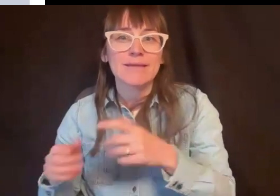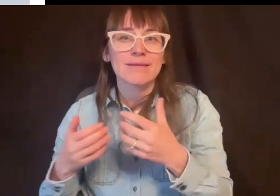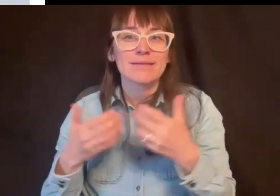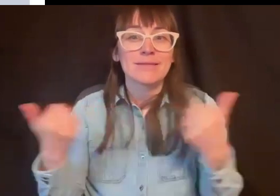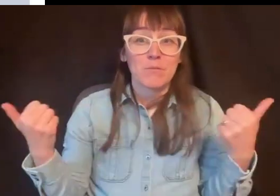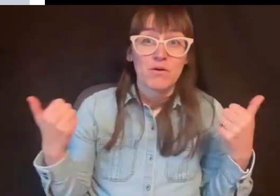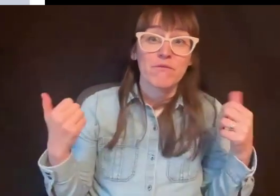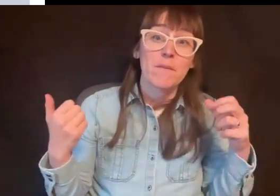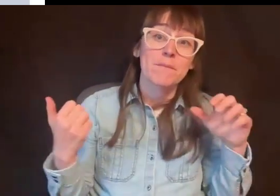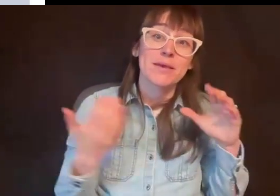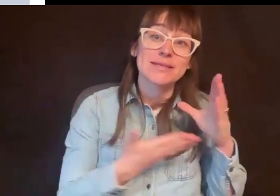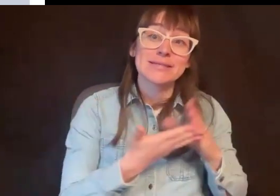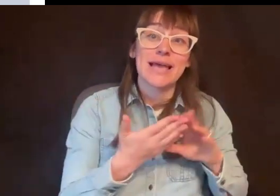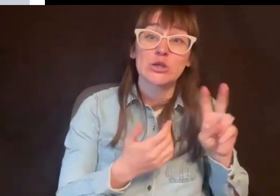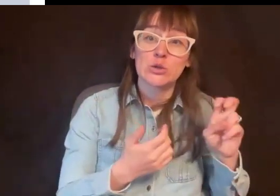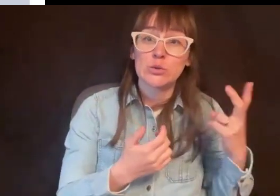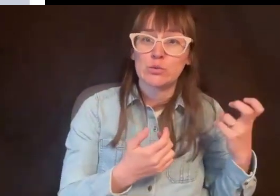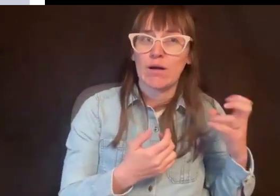happens before.